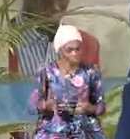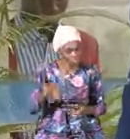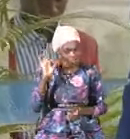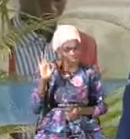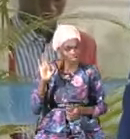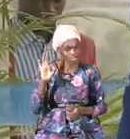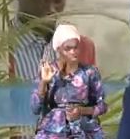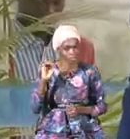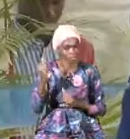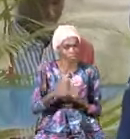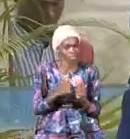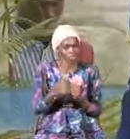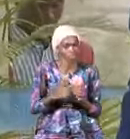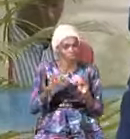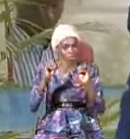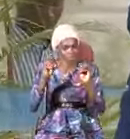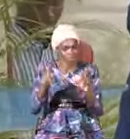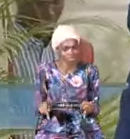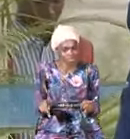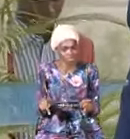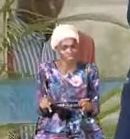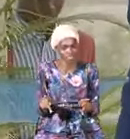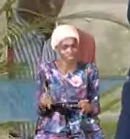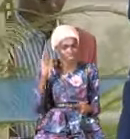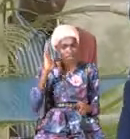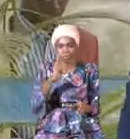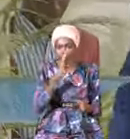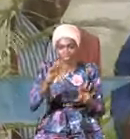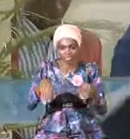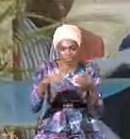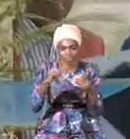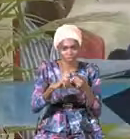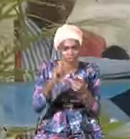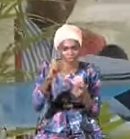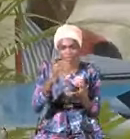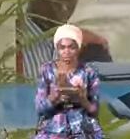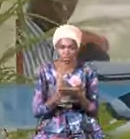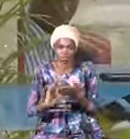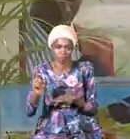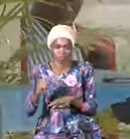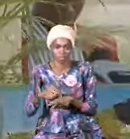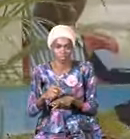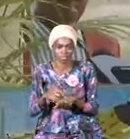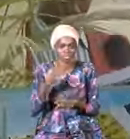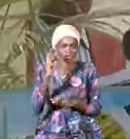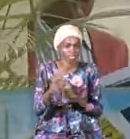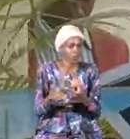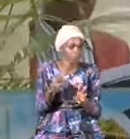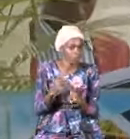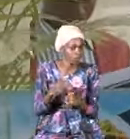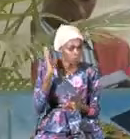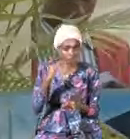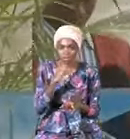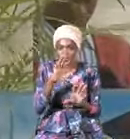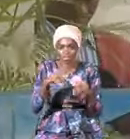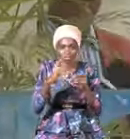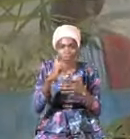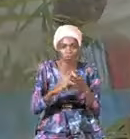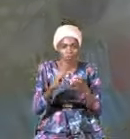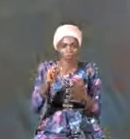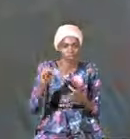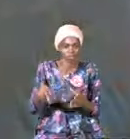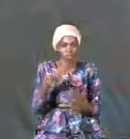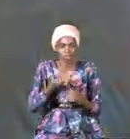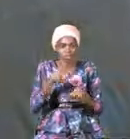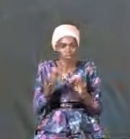Every opportunity will be given to you. Sometimes the world will not give you what you need, but if you know what